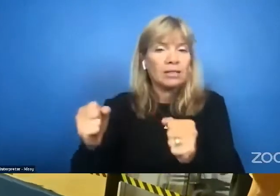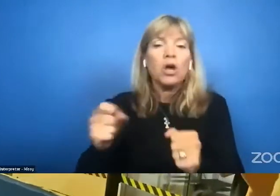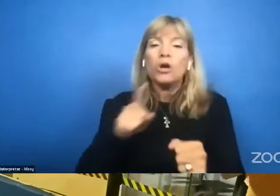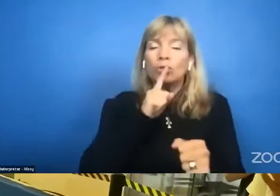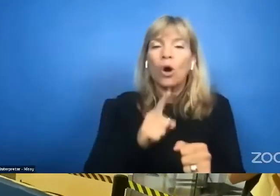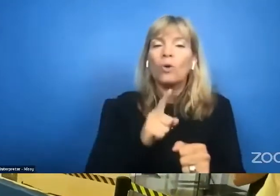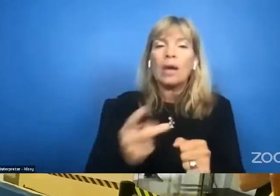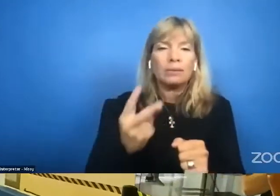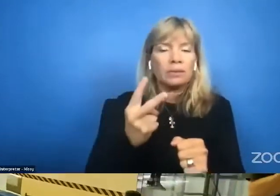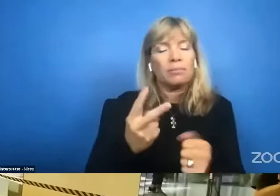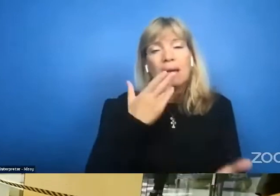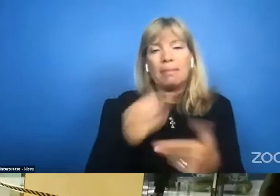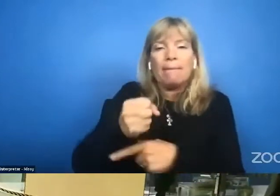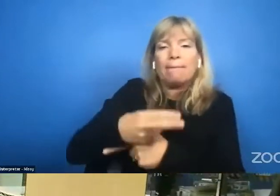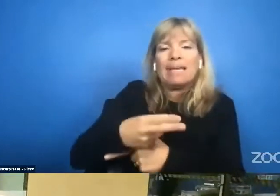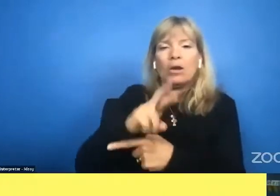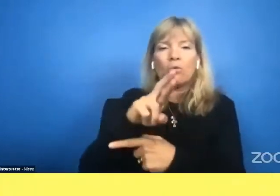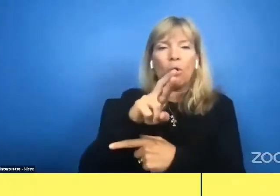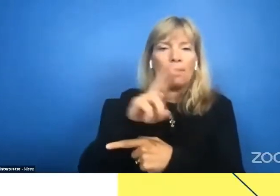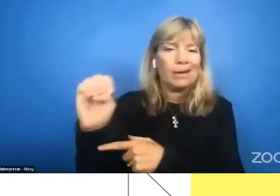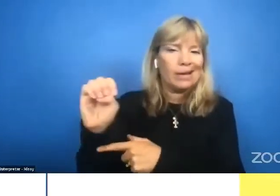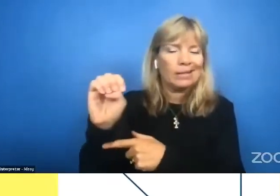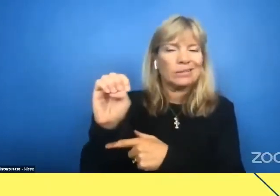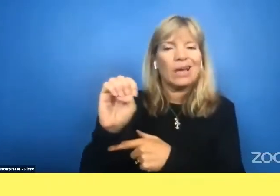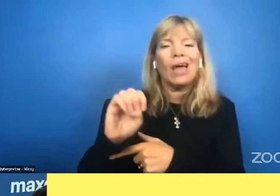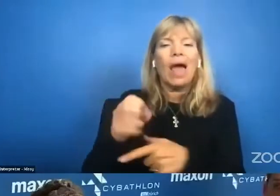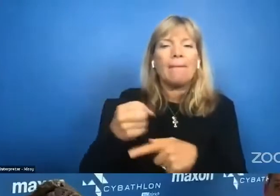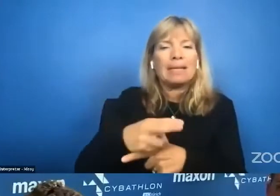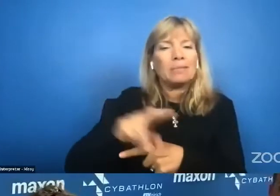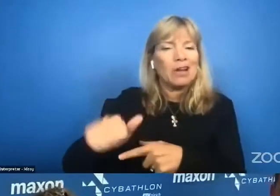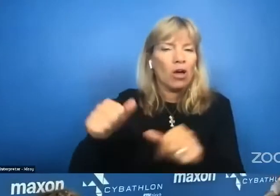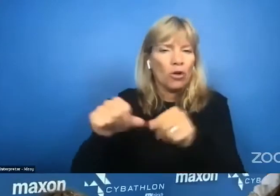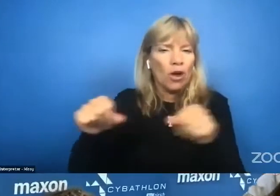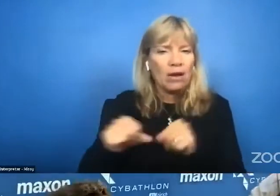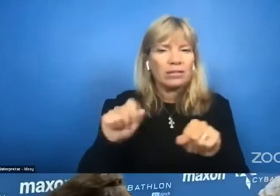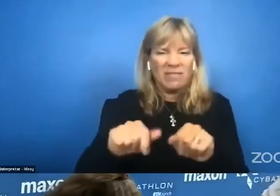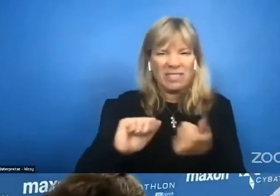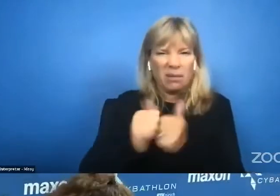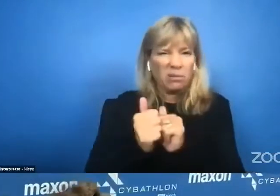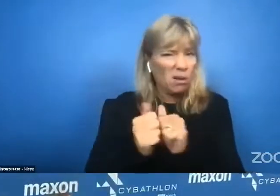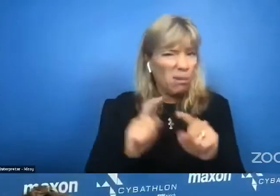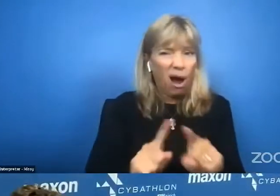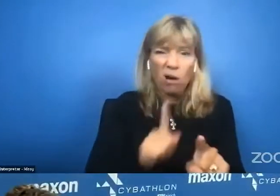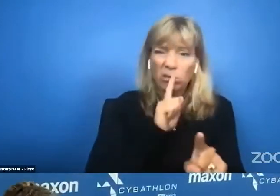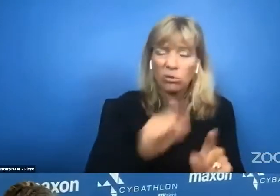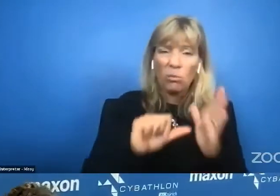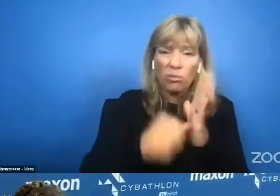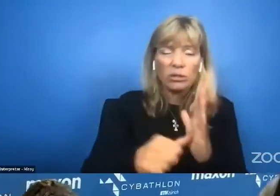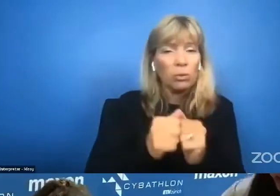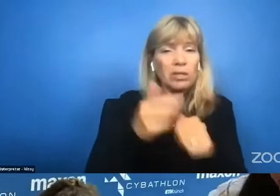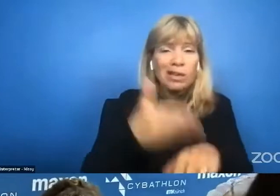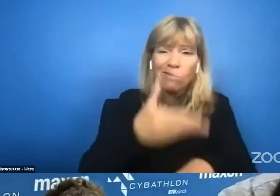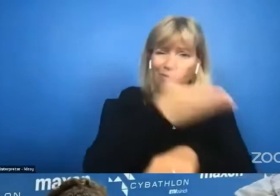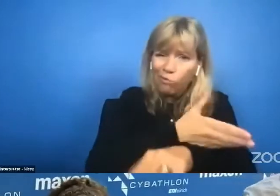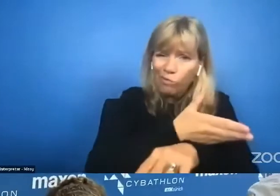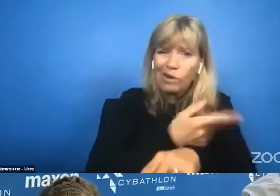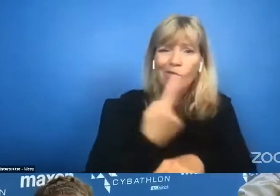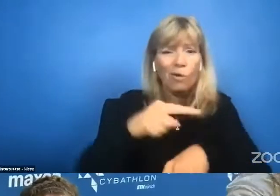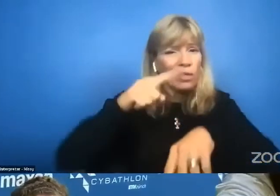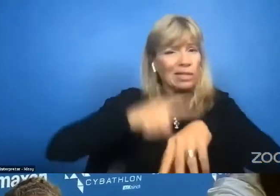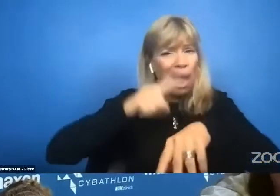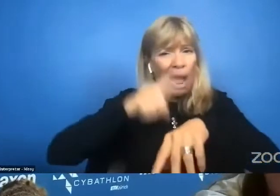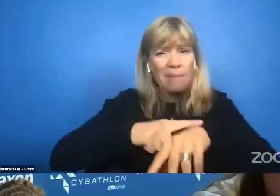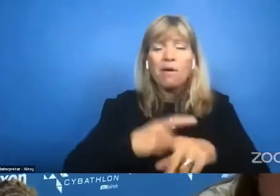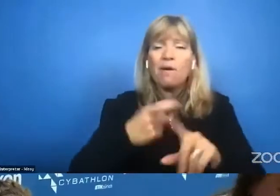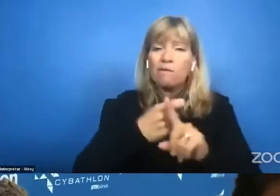competition. But still, I was really impressed with the improvement of the times from Christian on screen